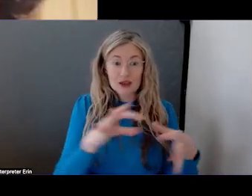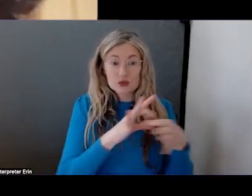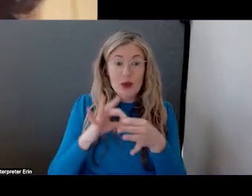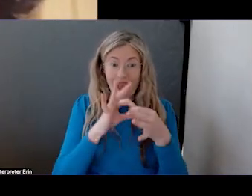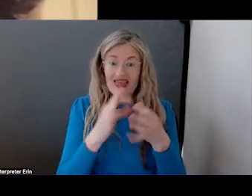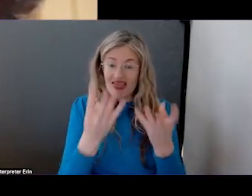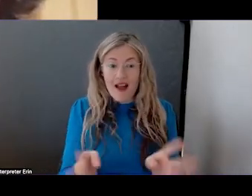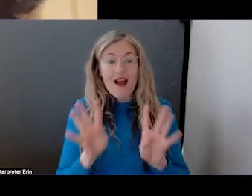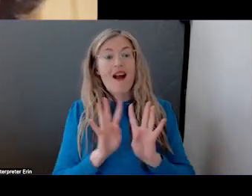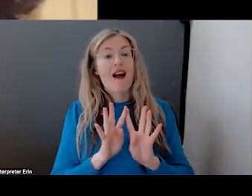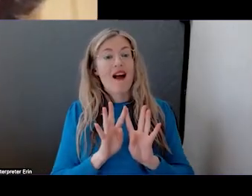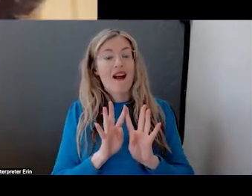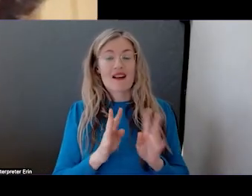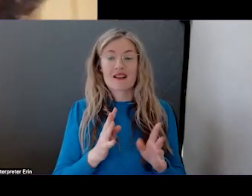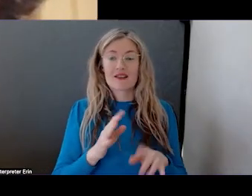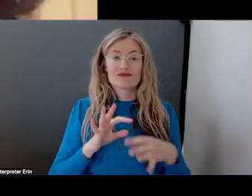being tanti together,